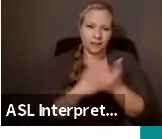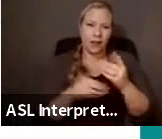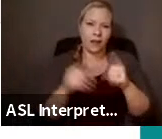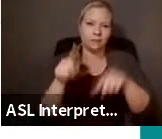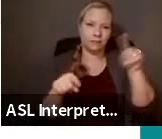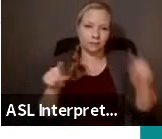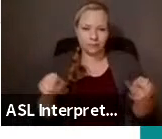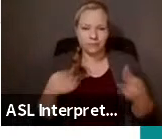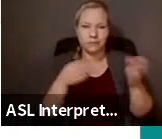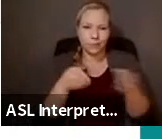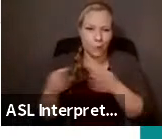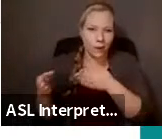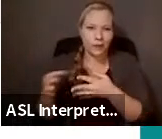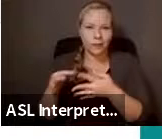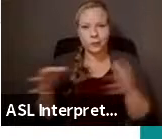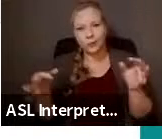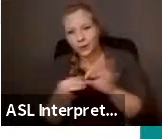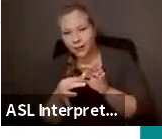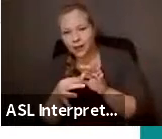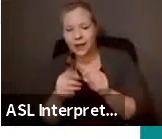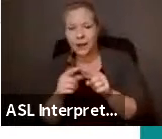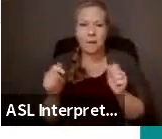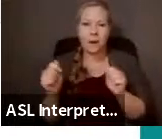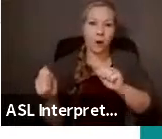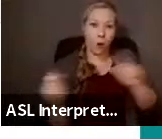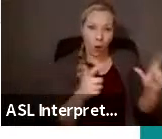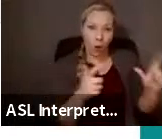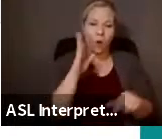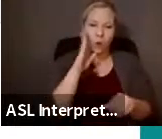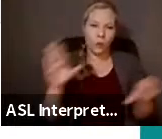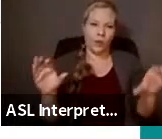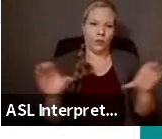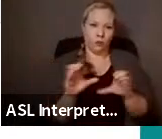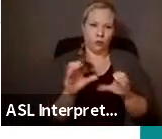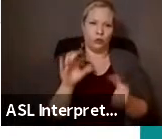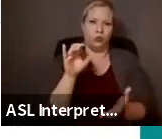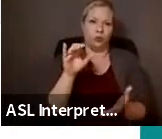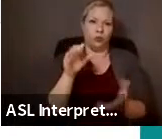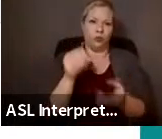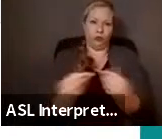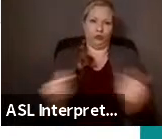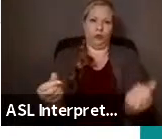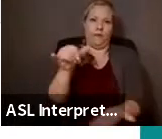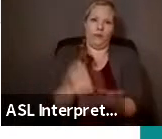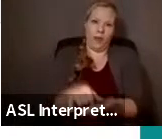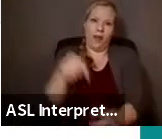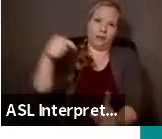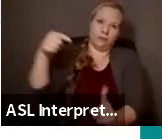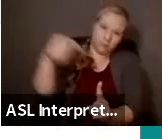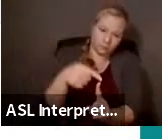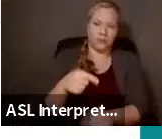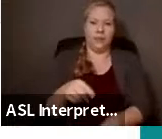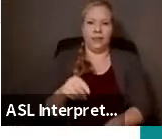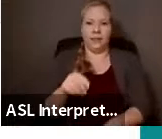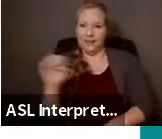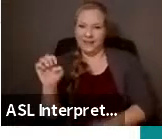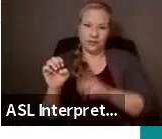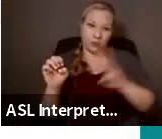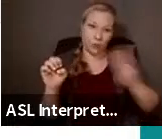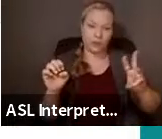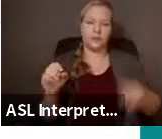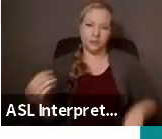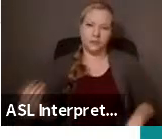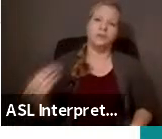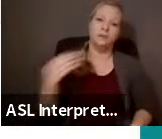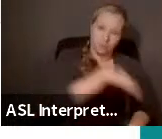they all more or less do this, like make these types of east-west connections, these types of north-south